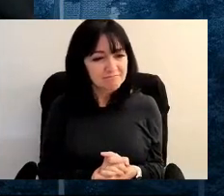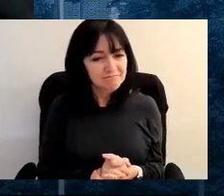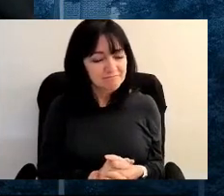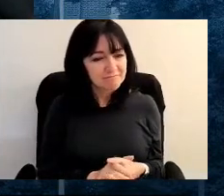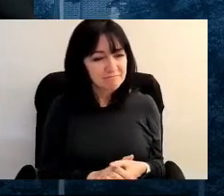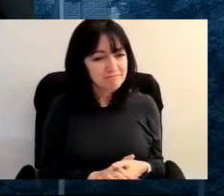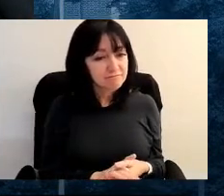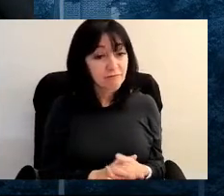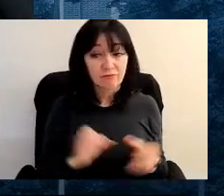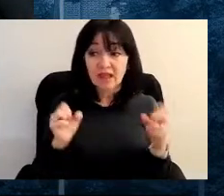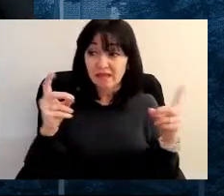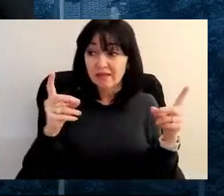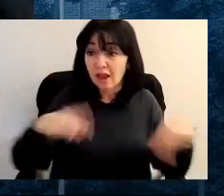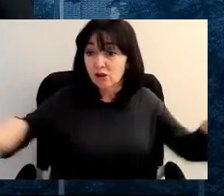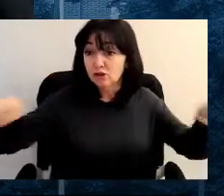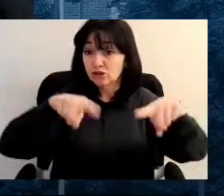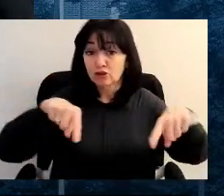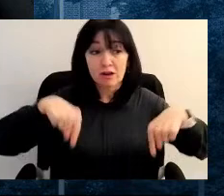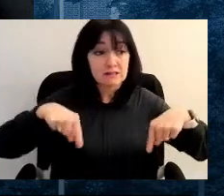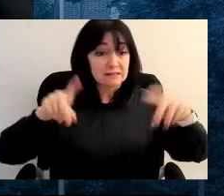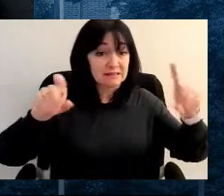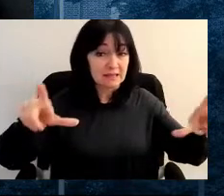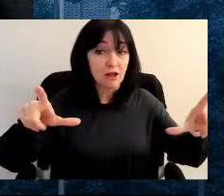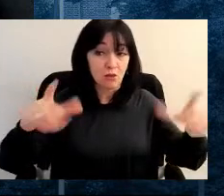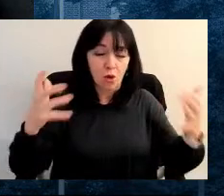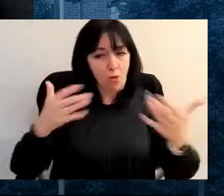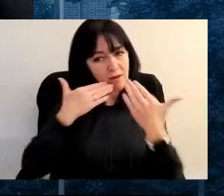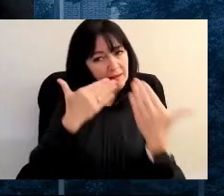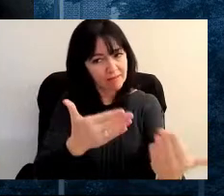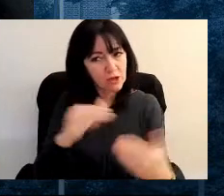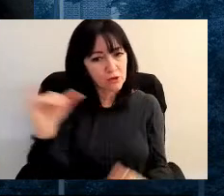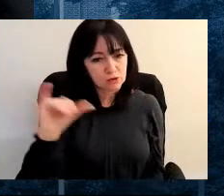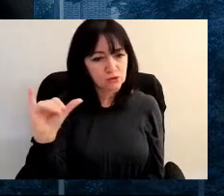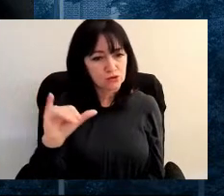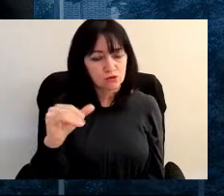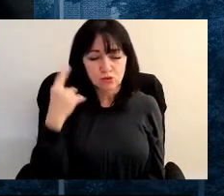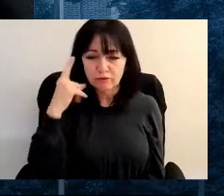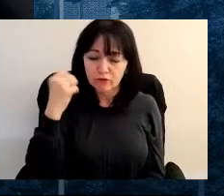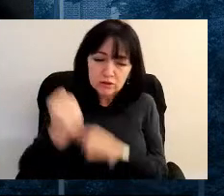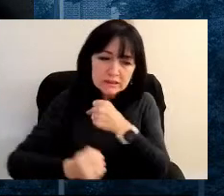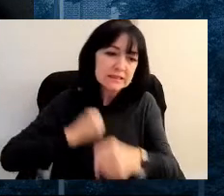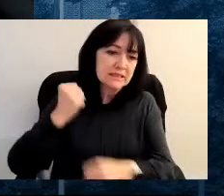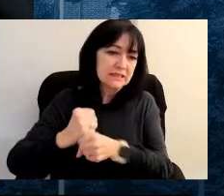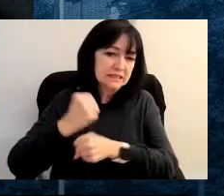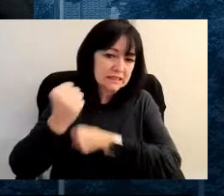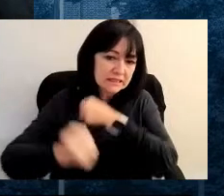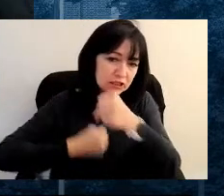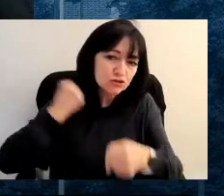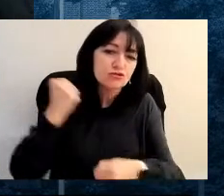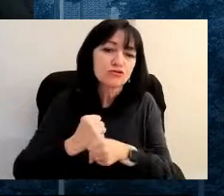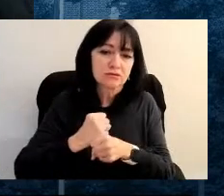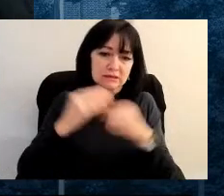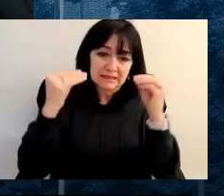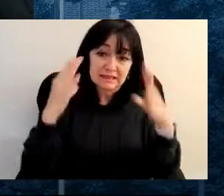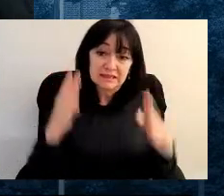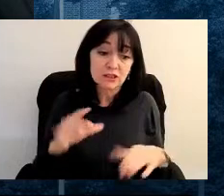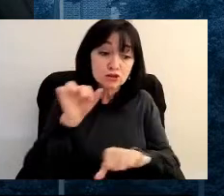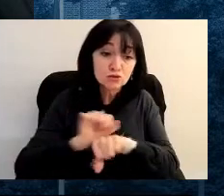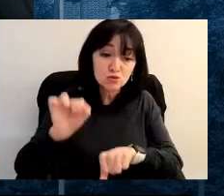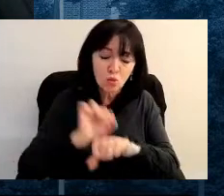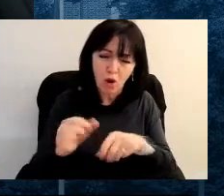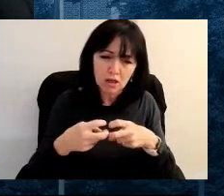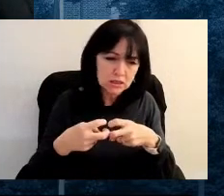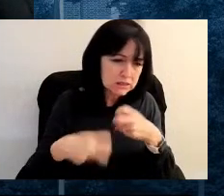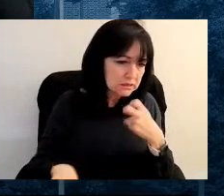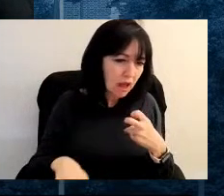The educators of Delaware, thank you as well. For decades, our public school educators have worked under difficult circumstances to meet their